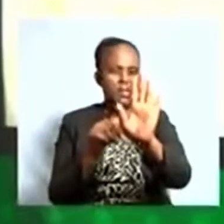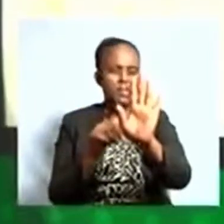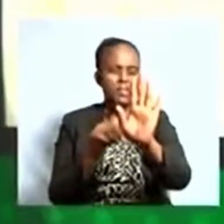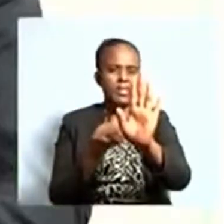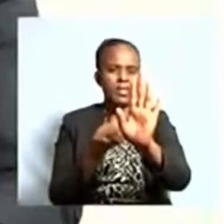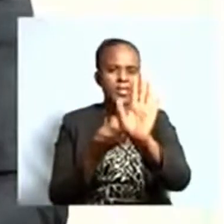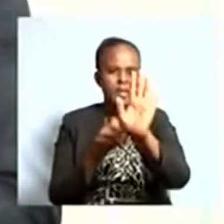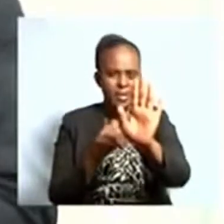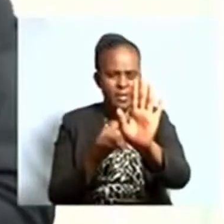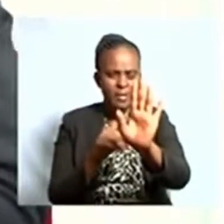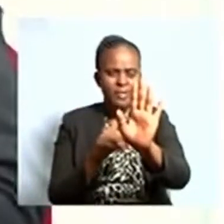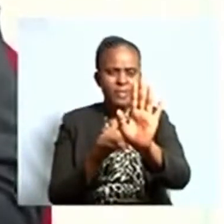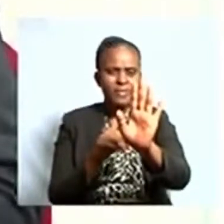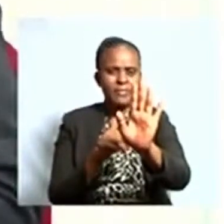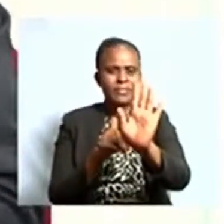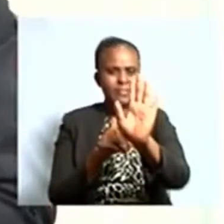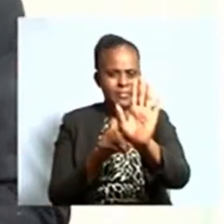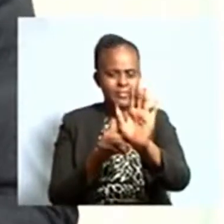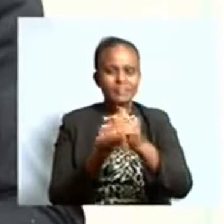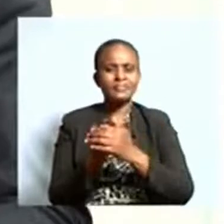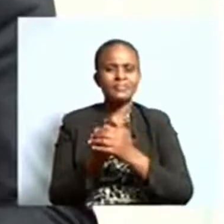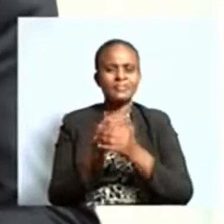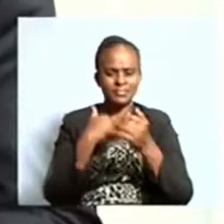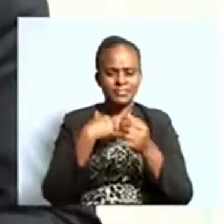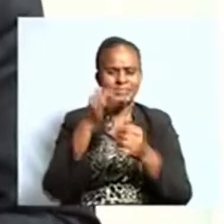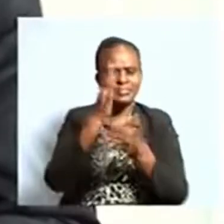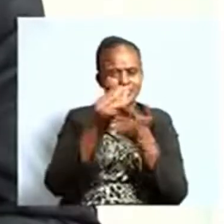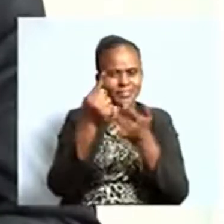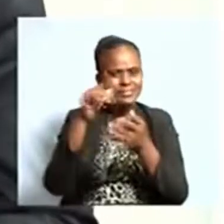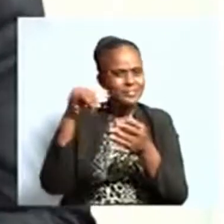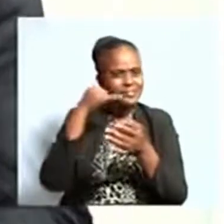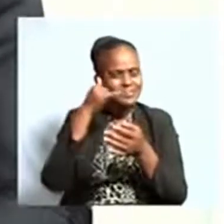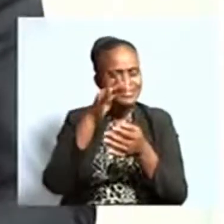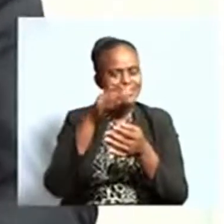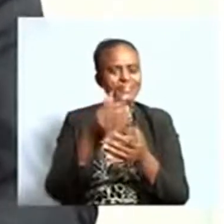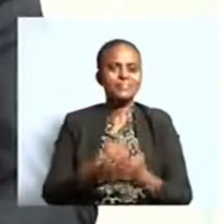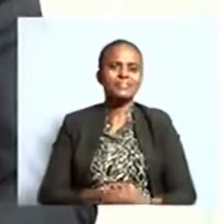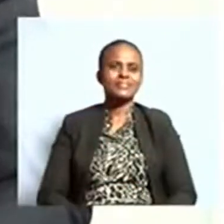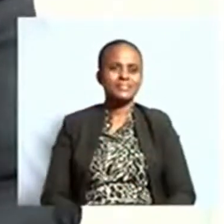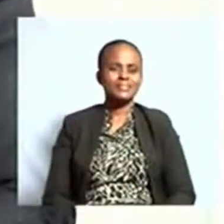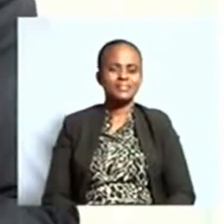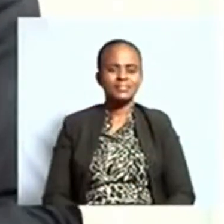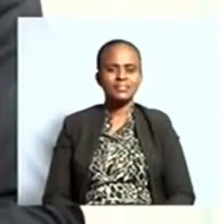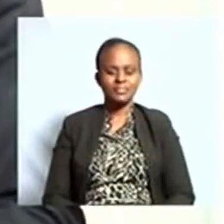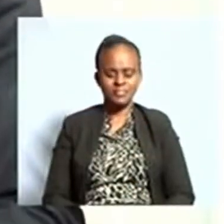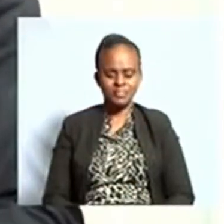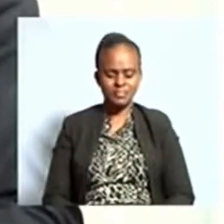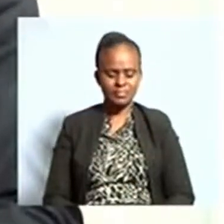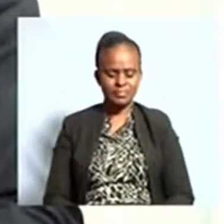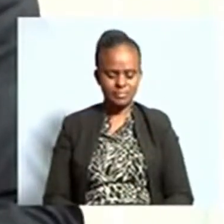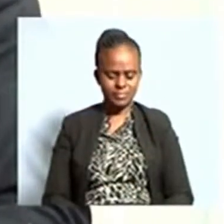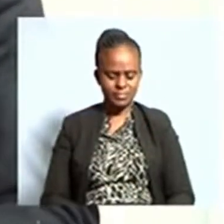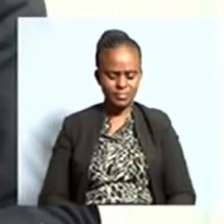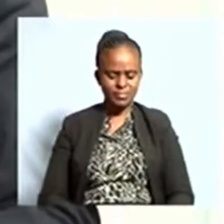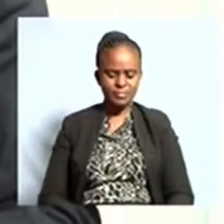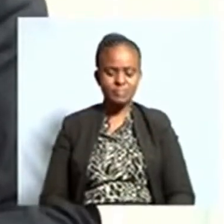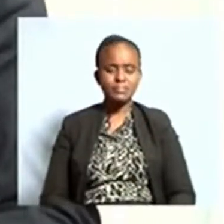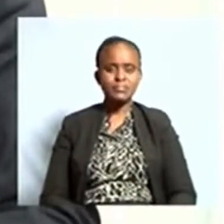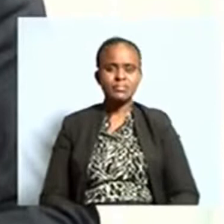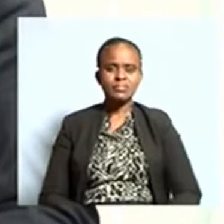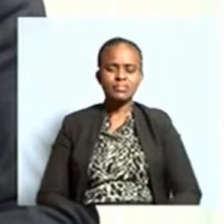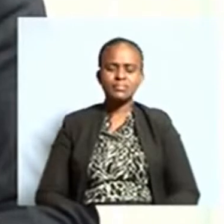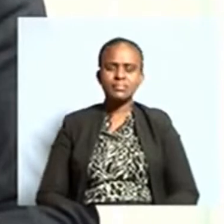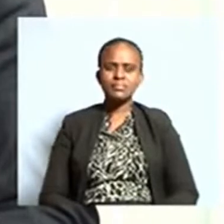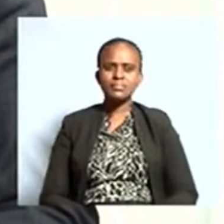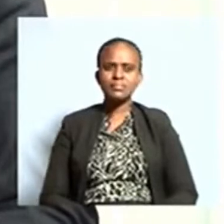It's a cocktail of issues. Yeah, we do have somebody on the line. Let's see if we have somebody. You're live on MP's Diary.